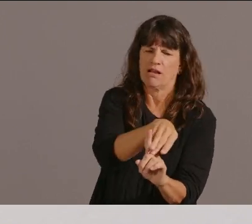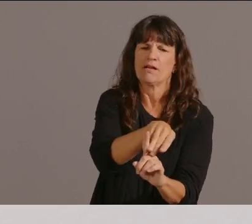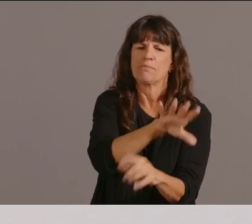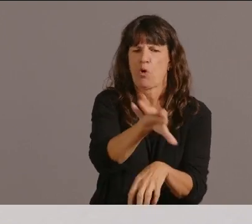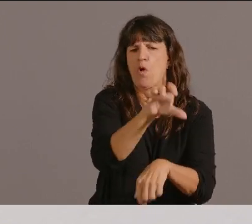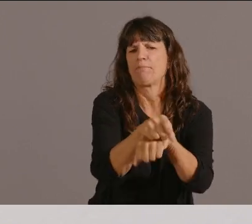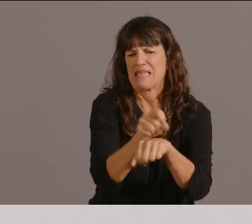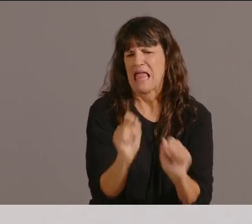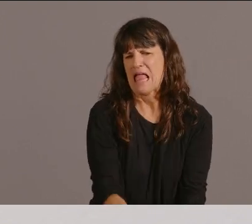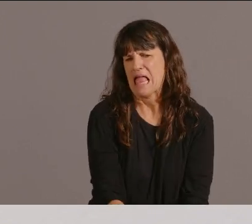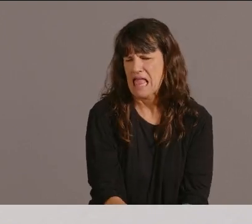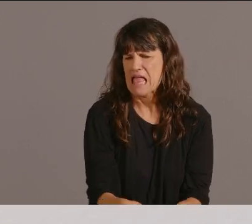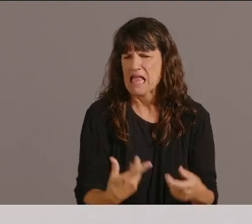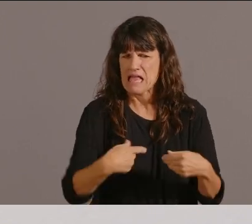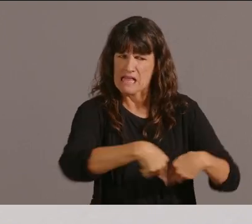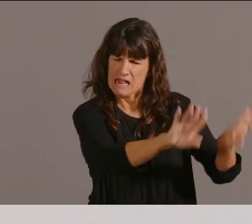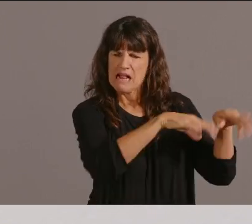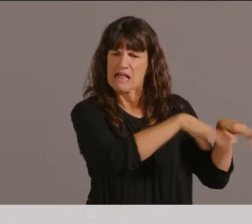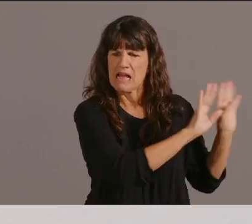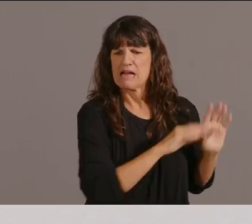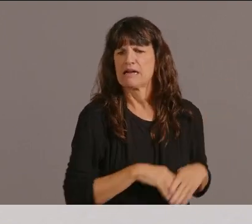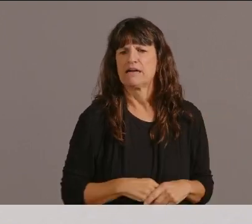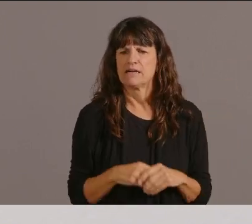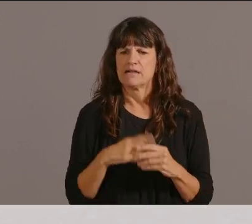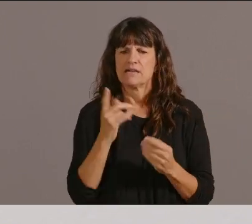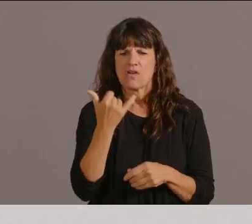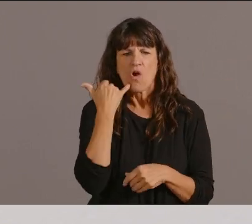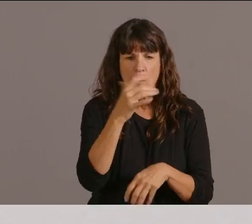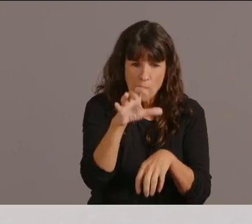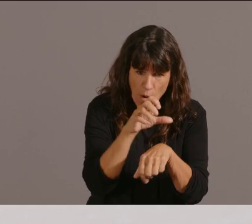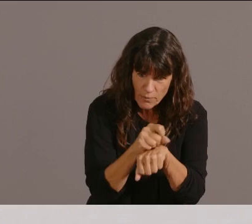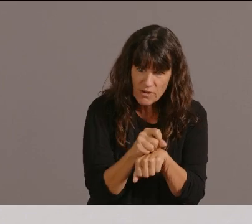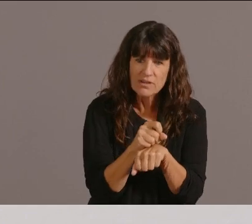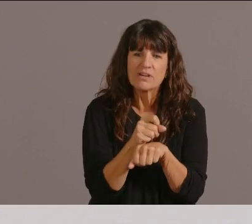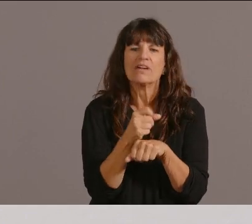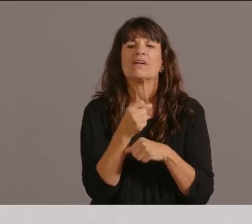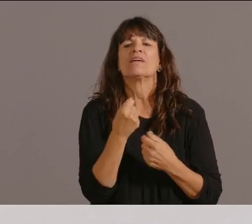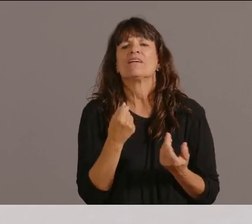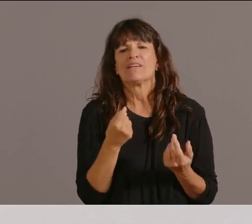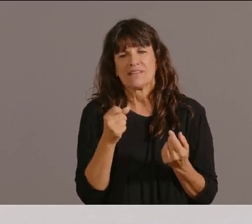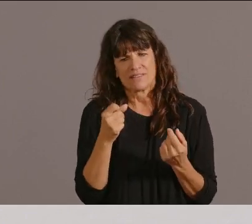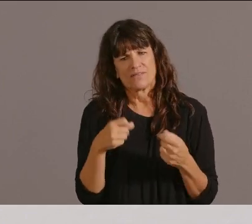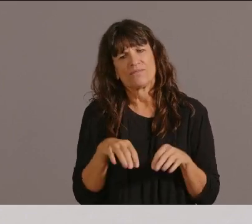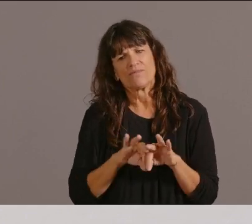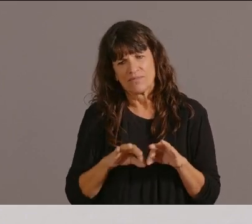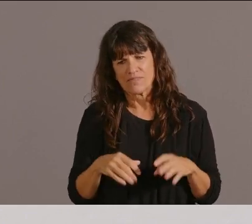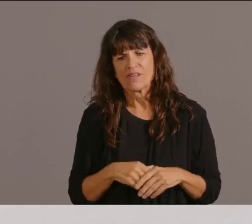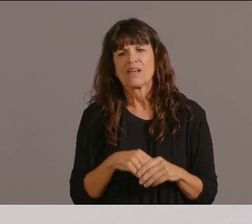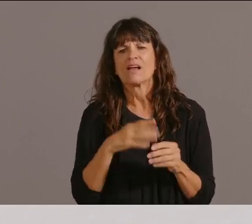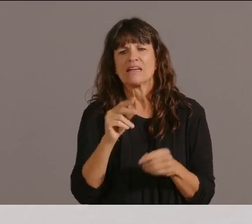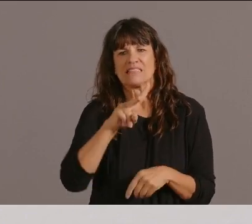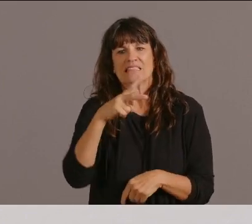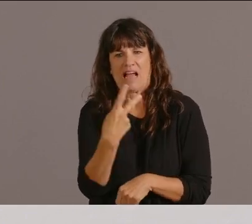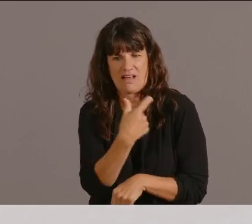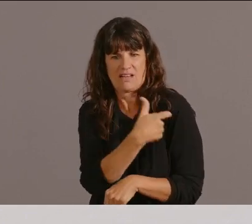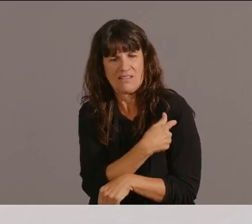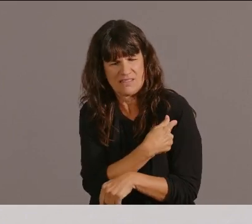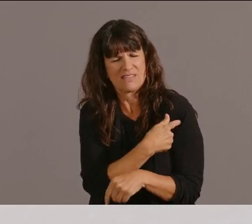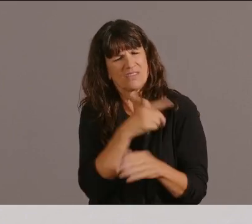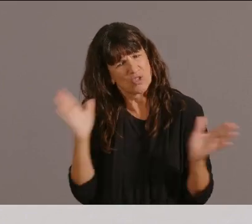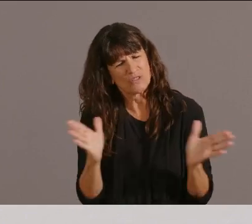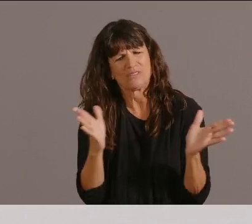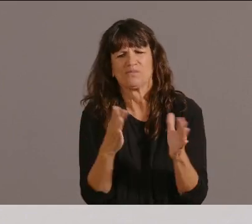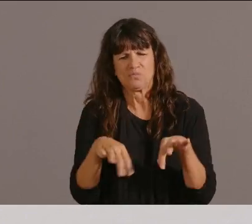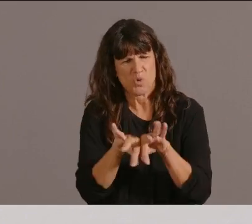everybody get that second dose. How might it affect your ability to fight this virus if people do not do that? So